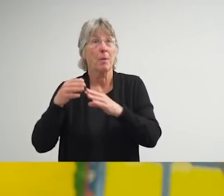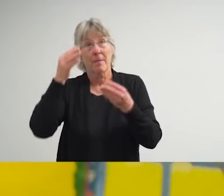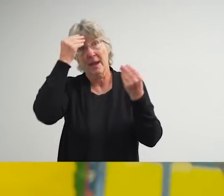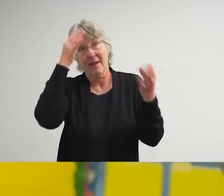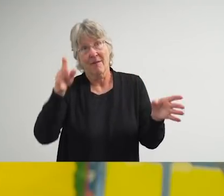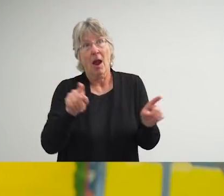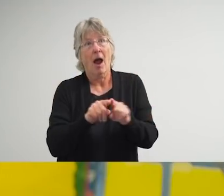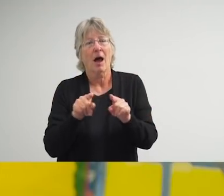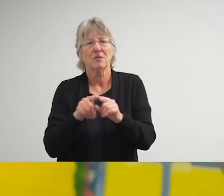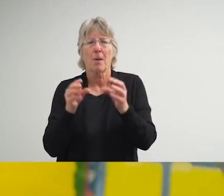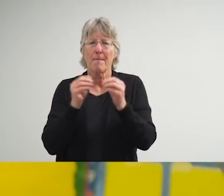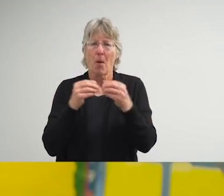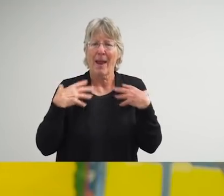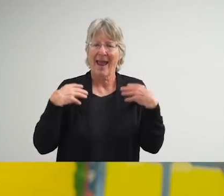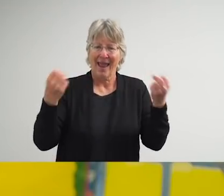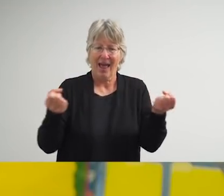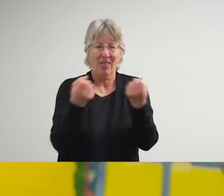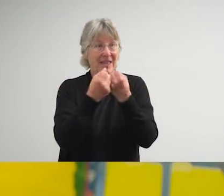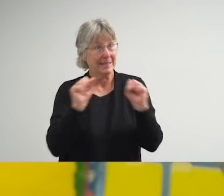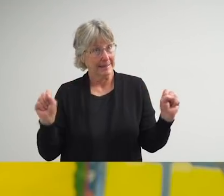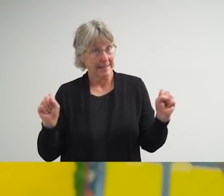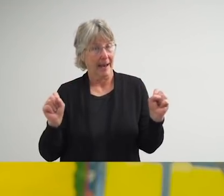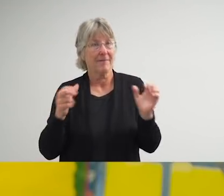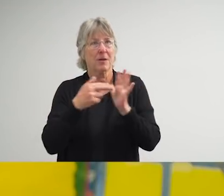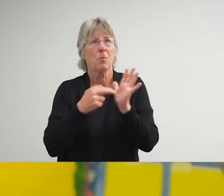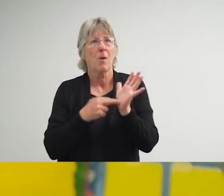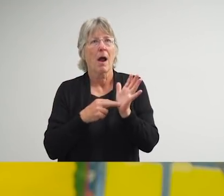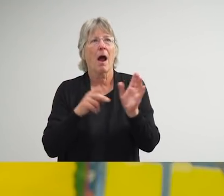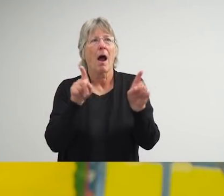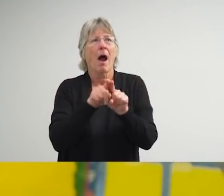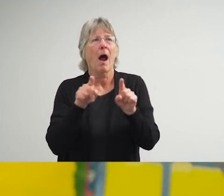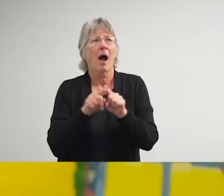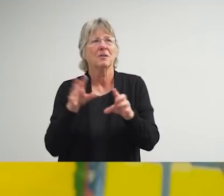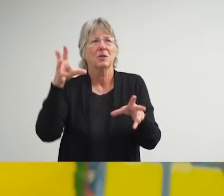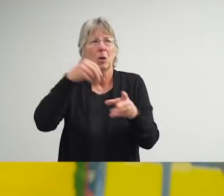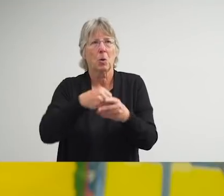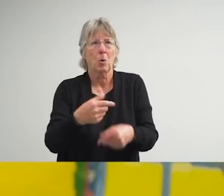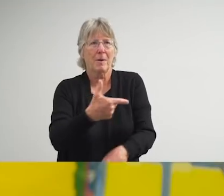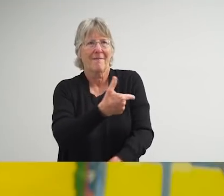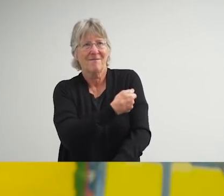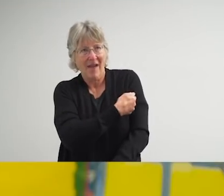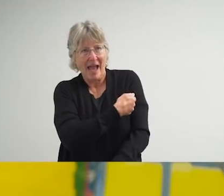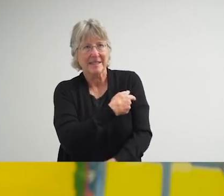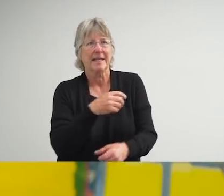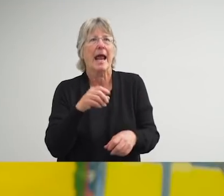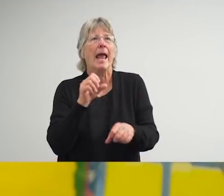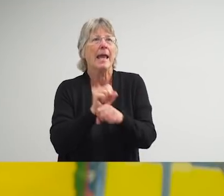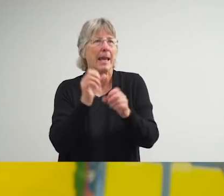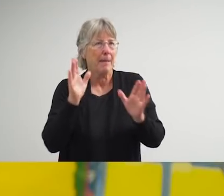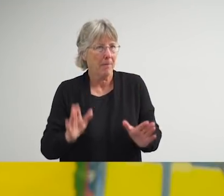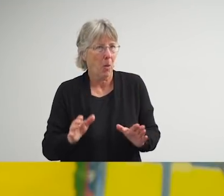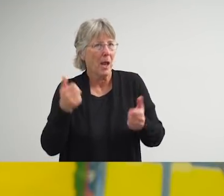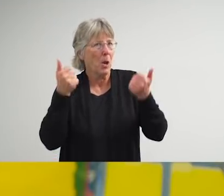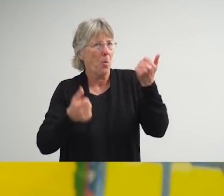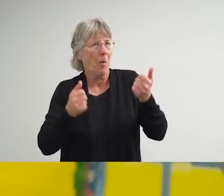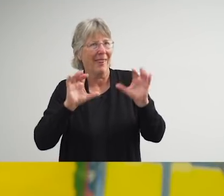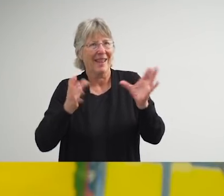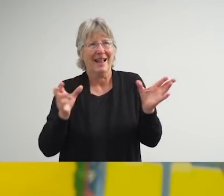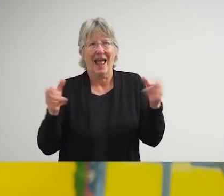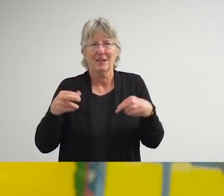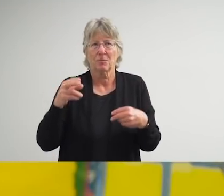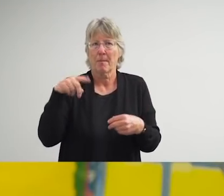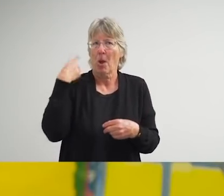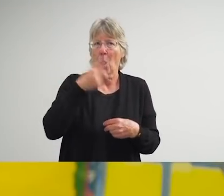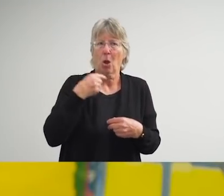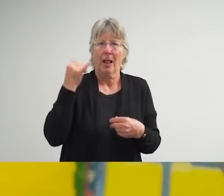more about our health and safety protocols, including our ongoing effort to vaccinate employees, and what classrooms look